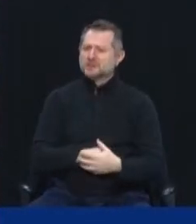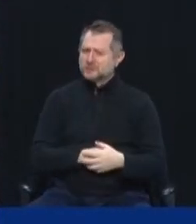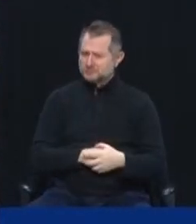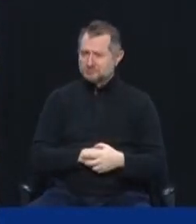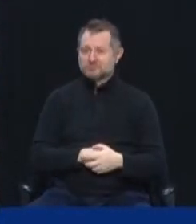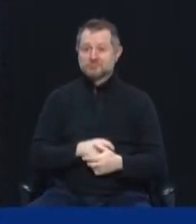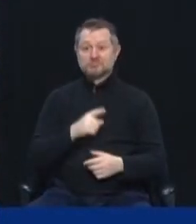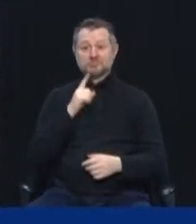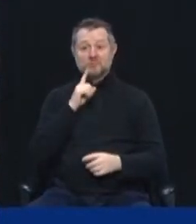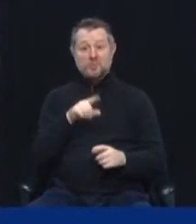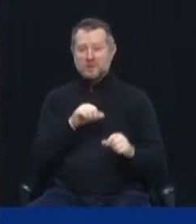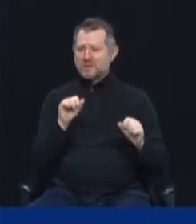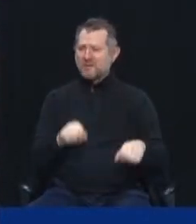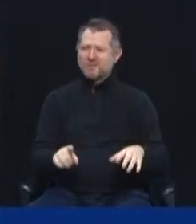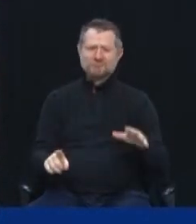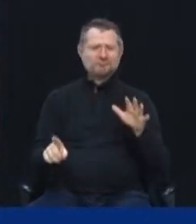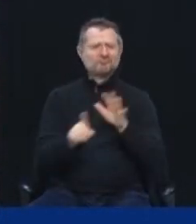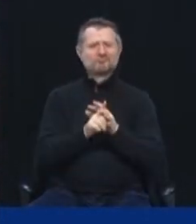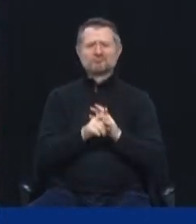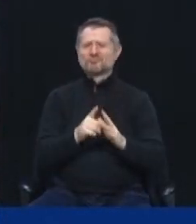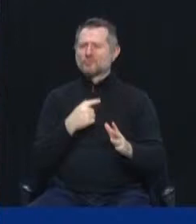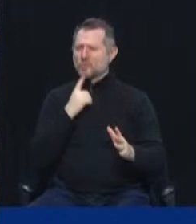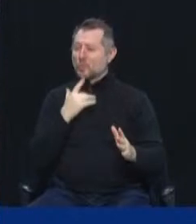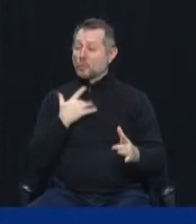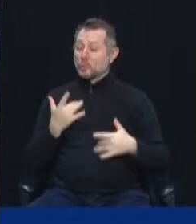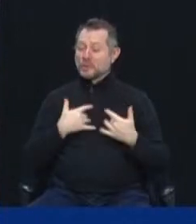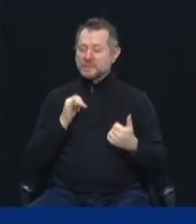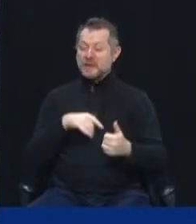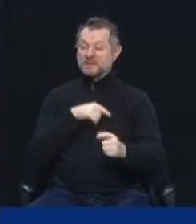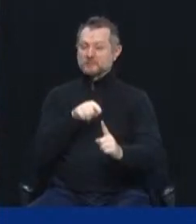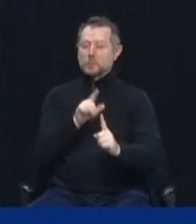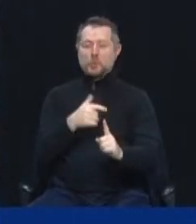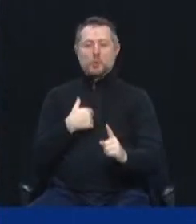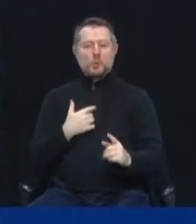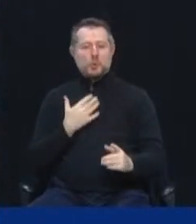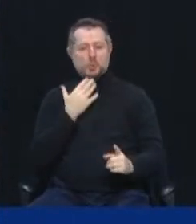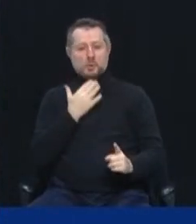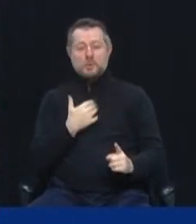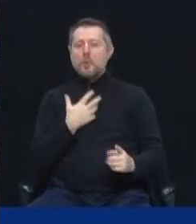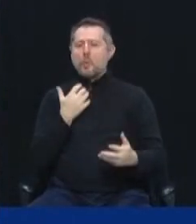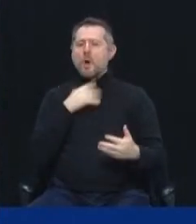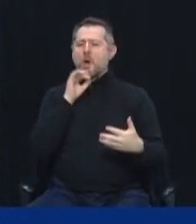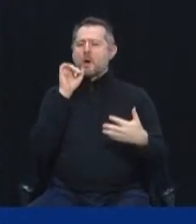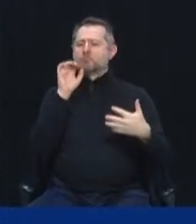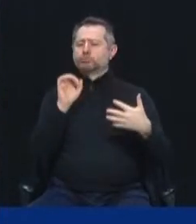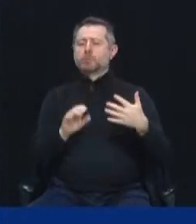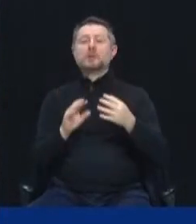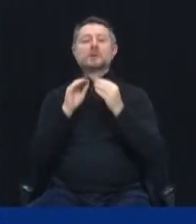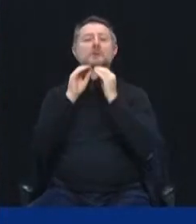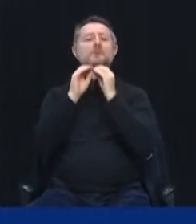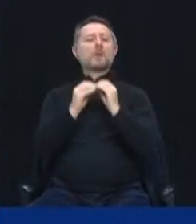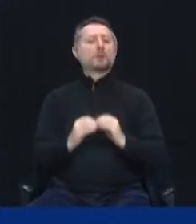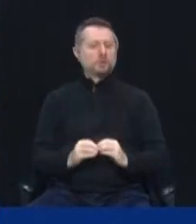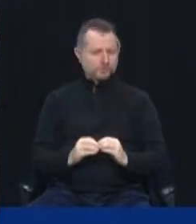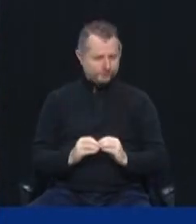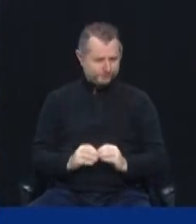in for 60 plus, and we're excited about that. Let me give you a quick update on the numbers on COVID for